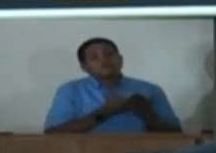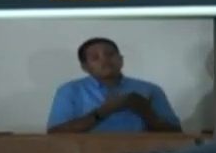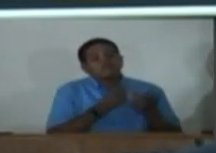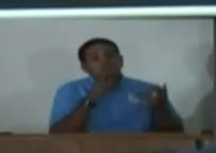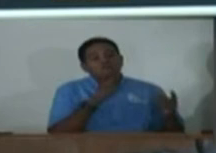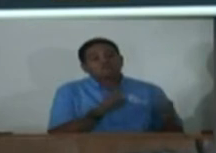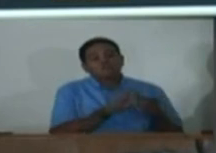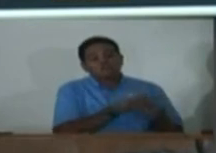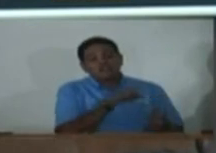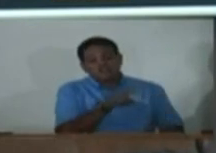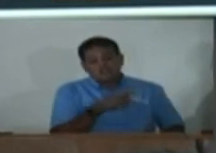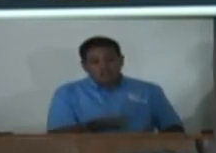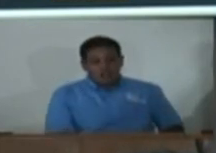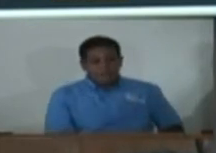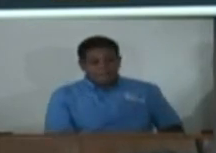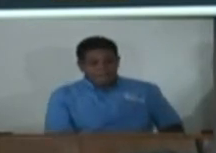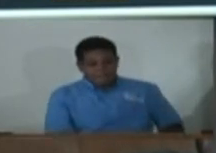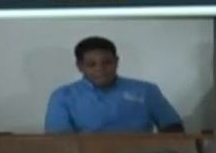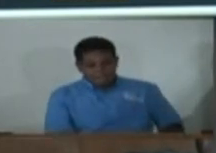result.